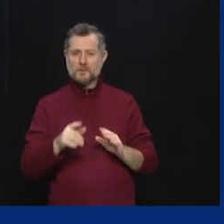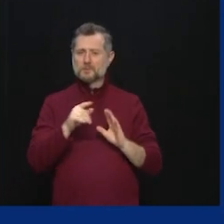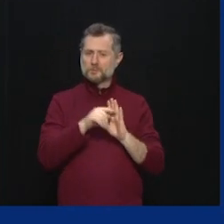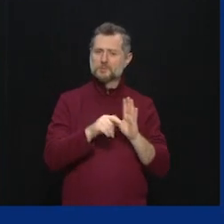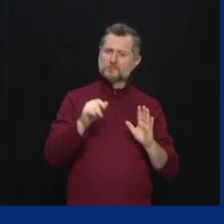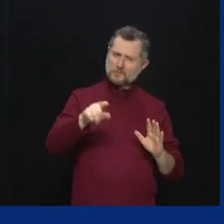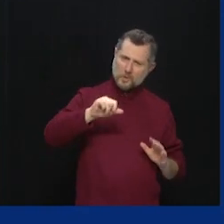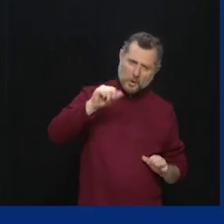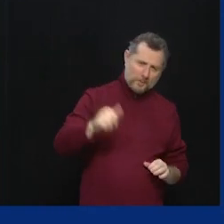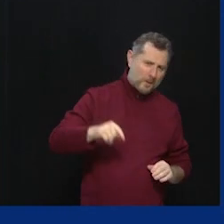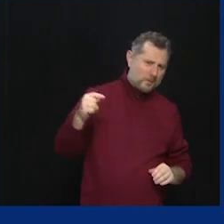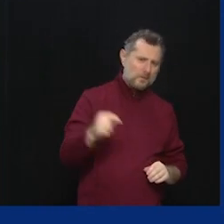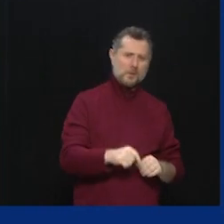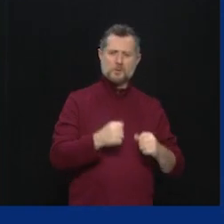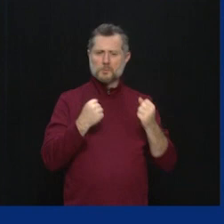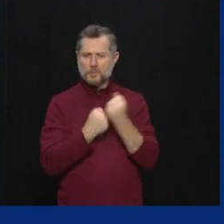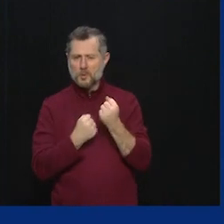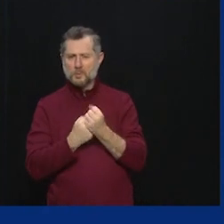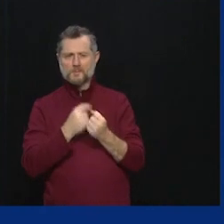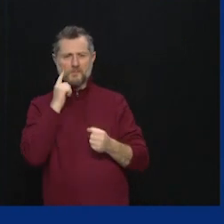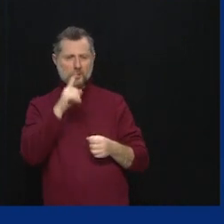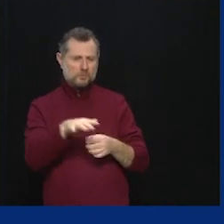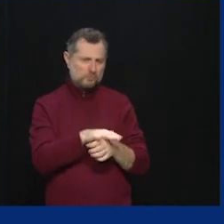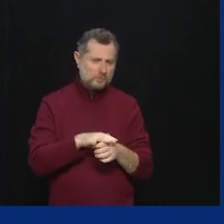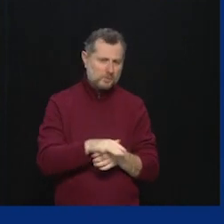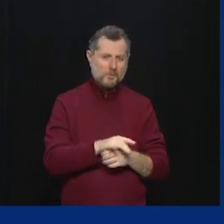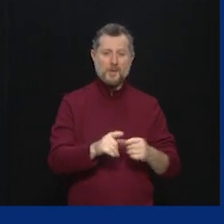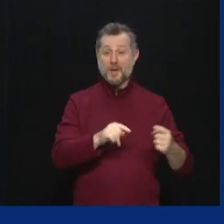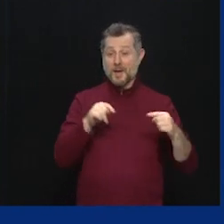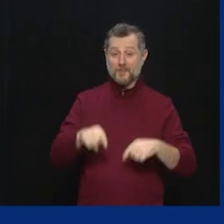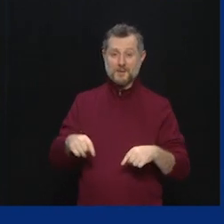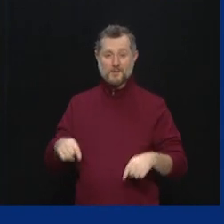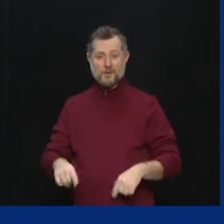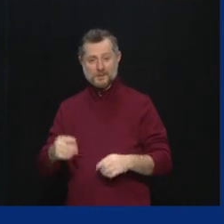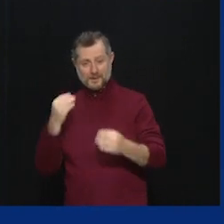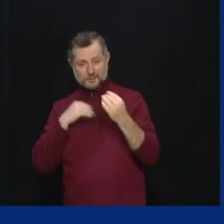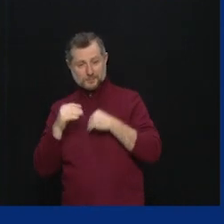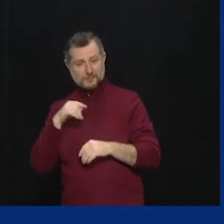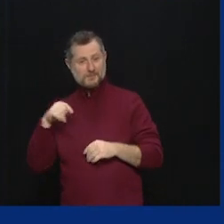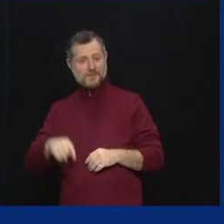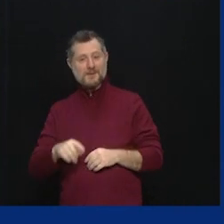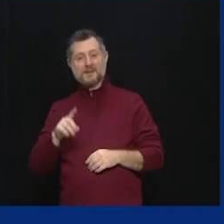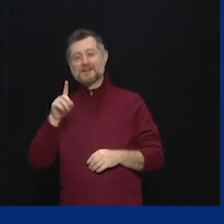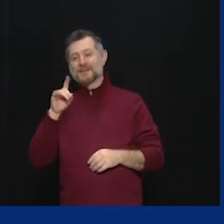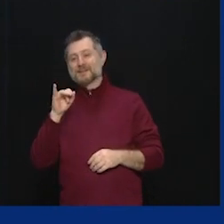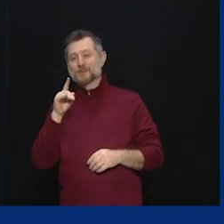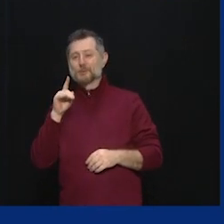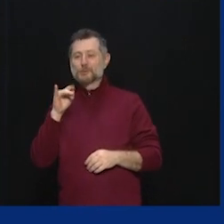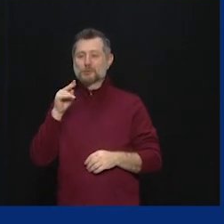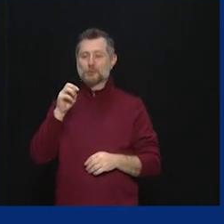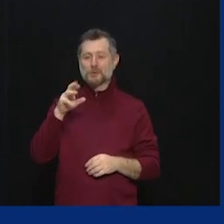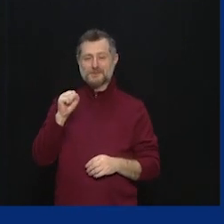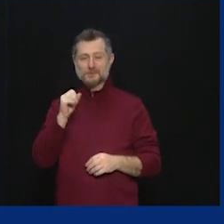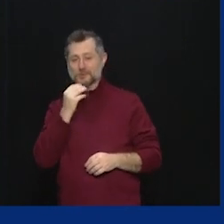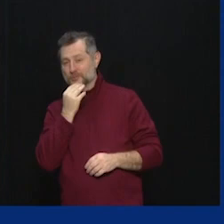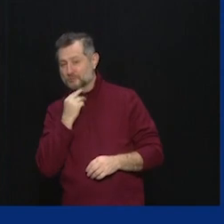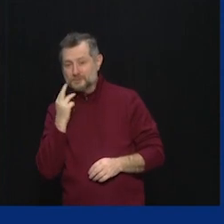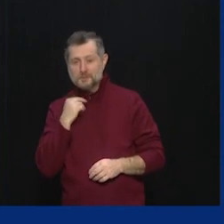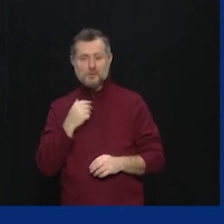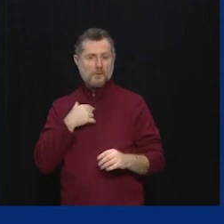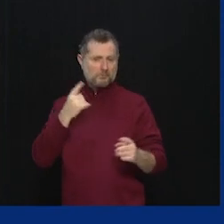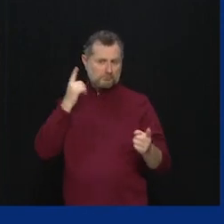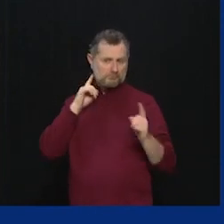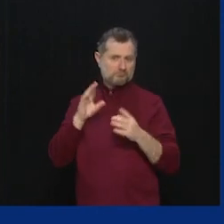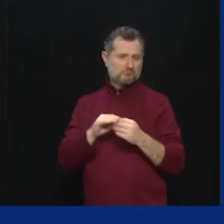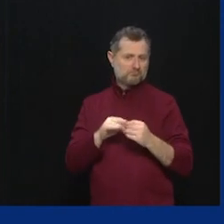fight for your district, but then you come back here and you sit in the diners. I've sat in your diners with most of you, and you hear the complaints of the constituents. I'm a